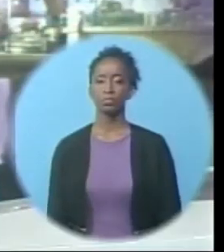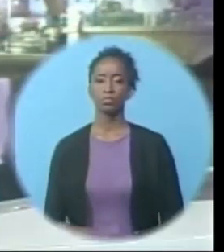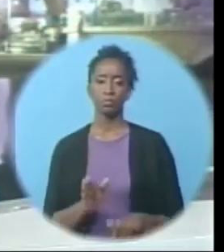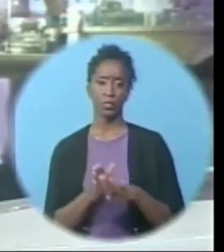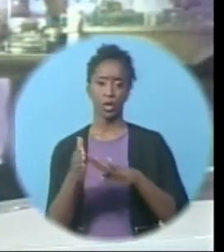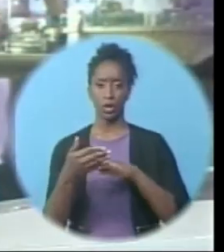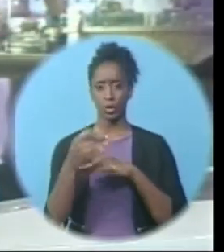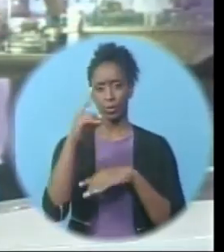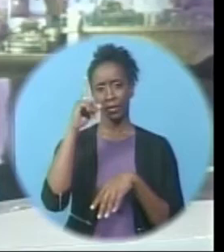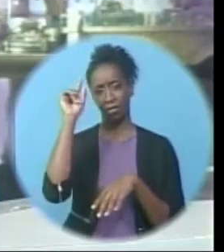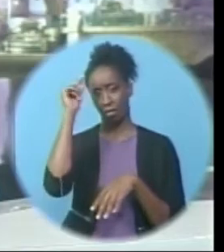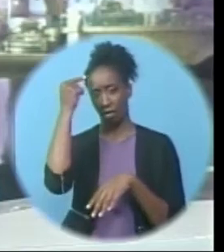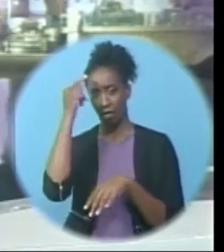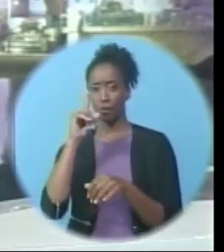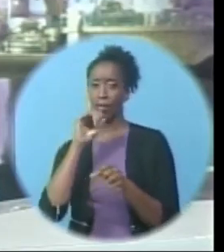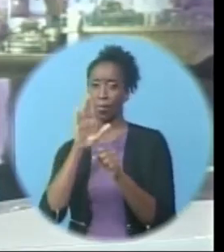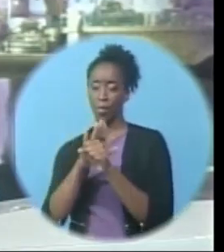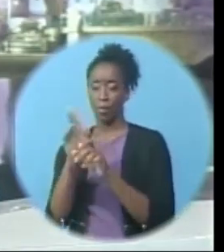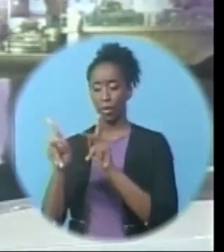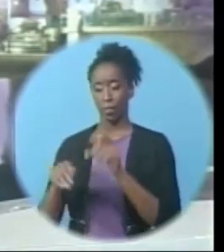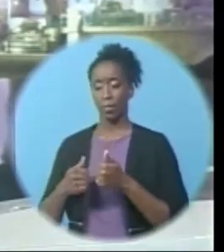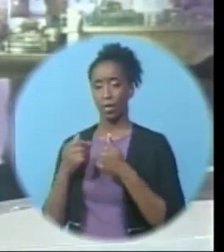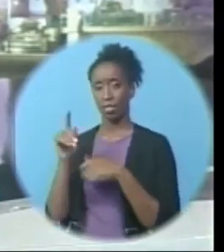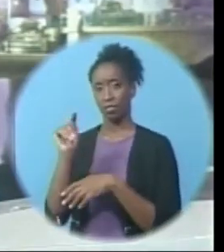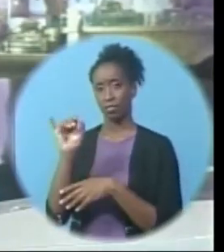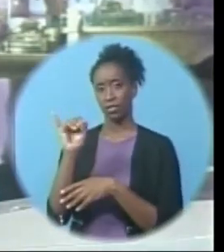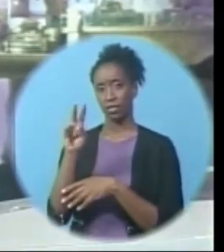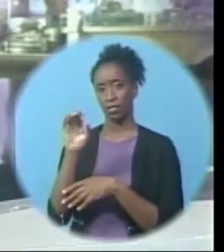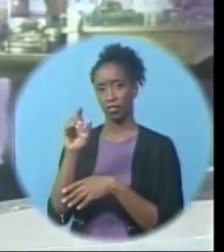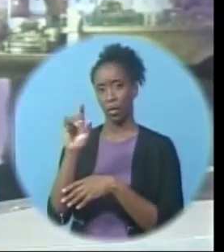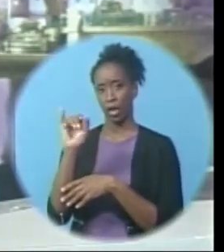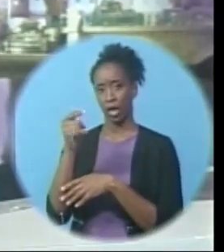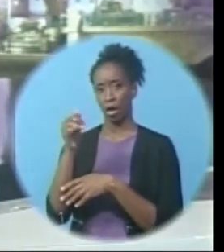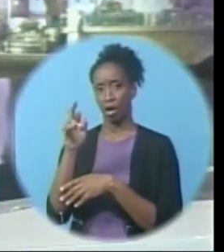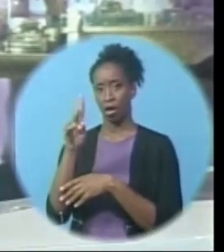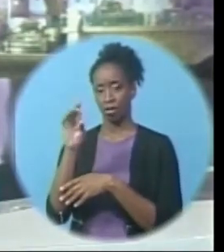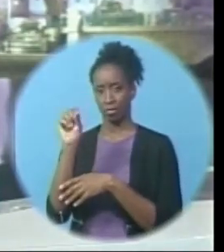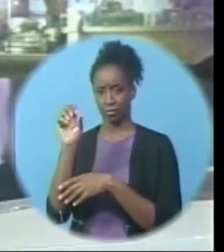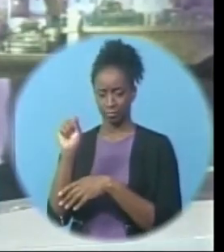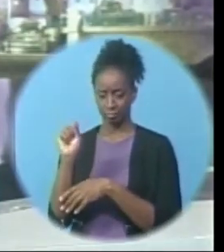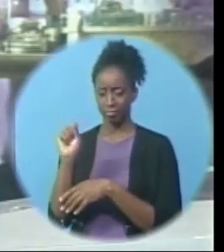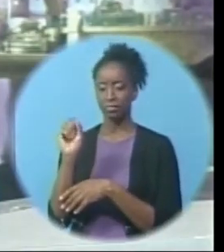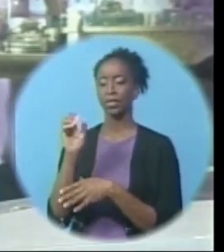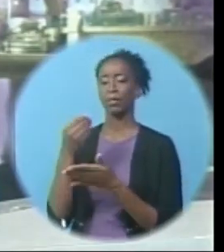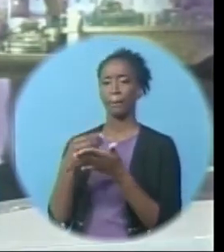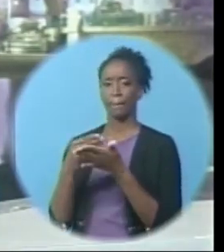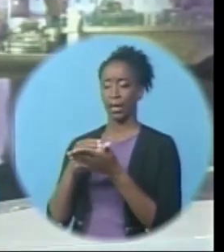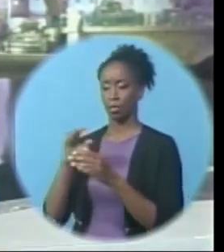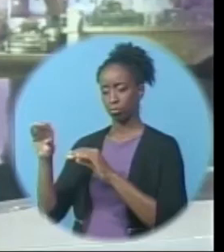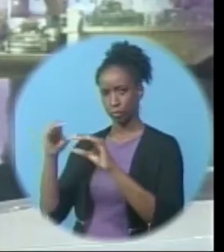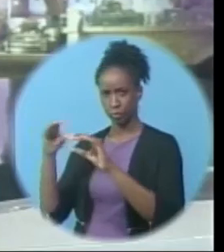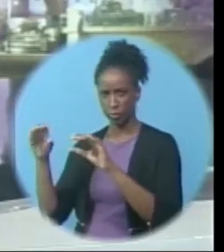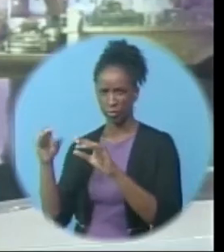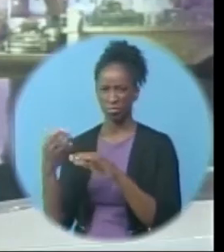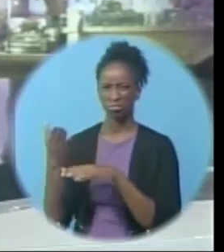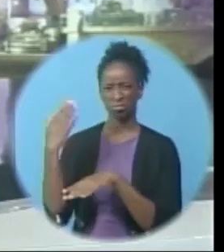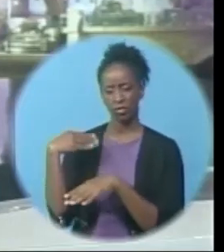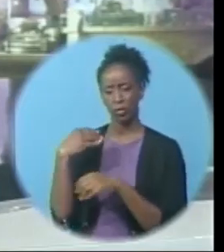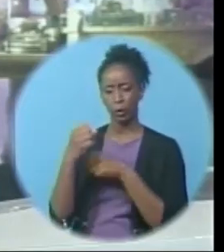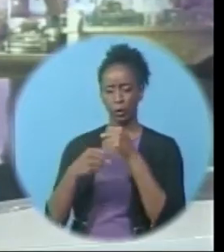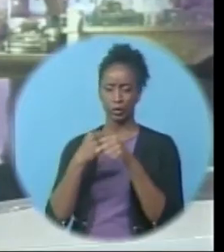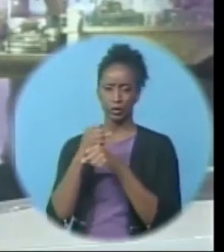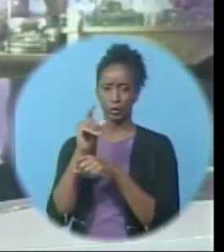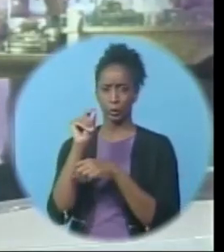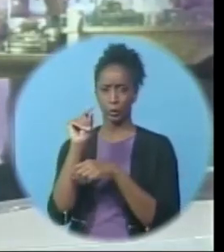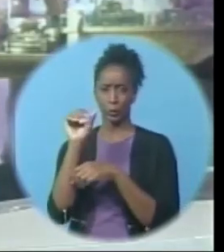Jamaica's government intends to keep its promise of restitution to residents of Tivoli Gardens following the deadly security forces operation